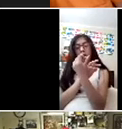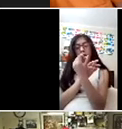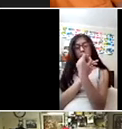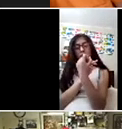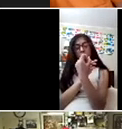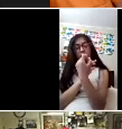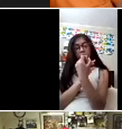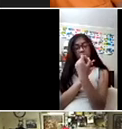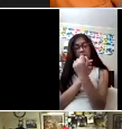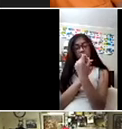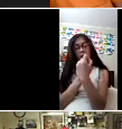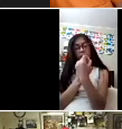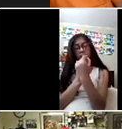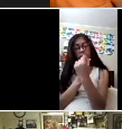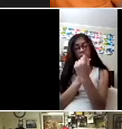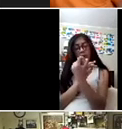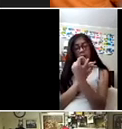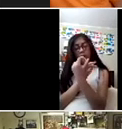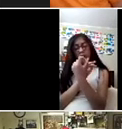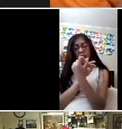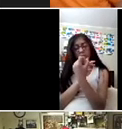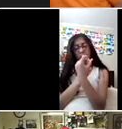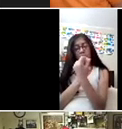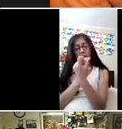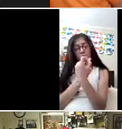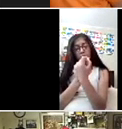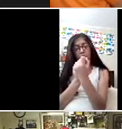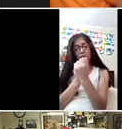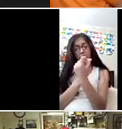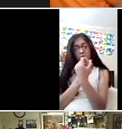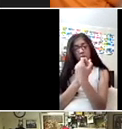Right? Can't just let it sit there because it'll sit there and be dormant.